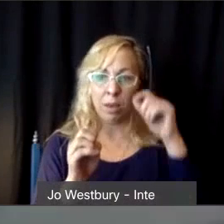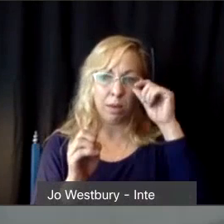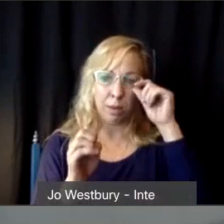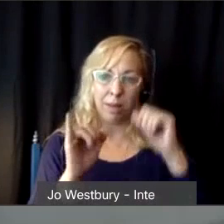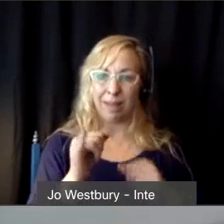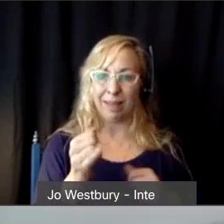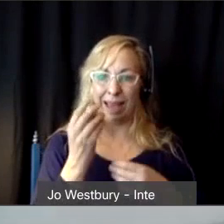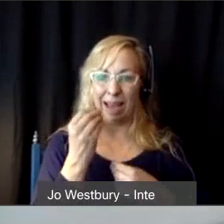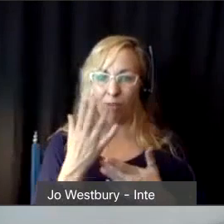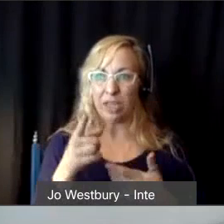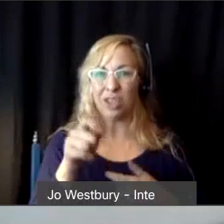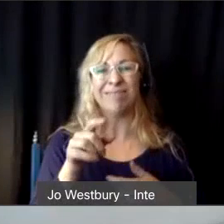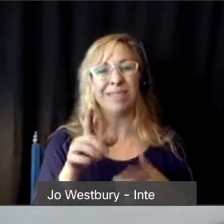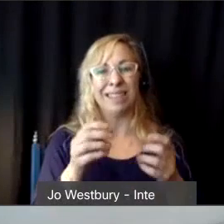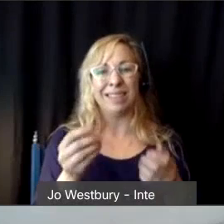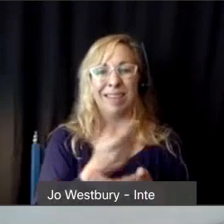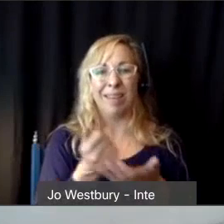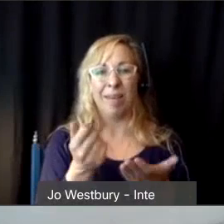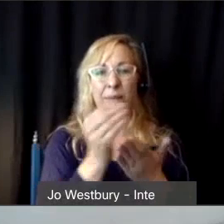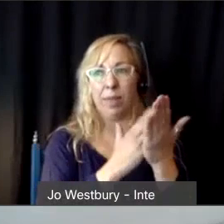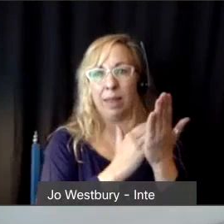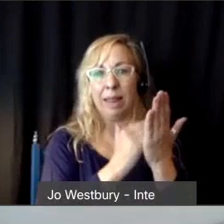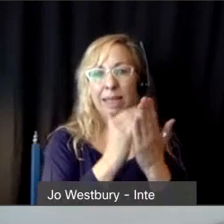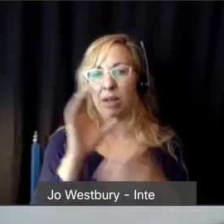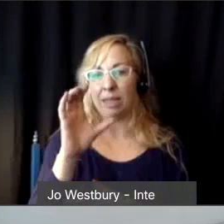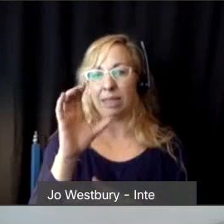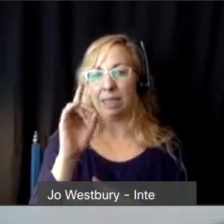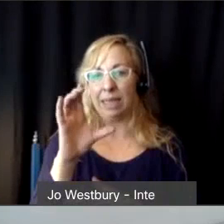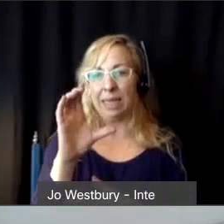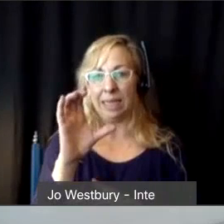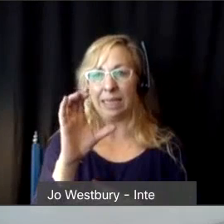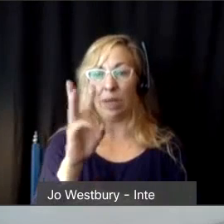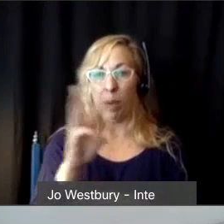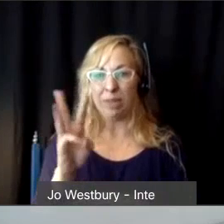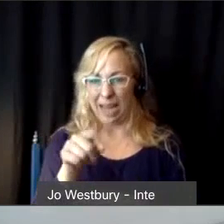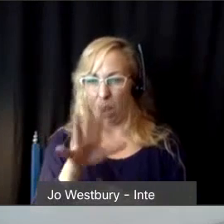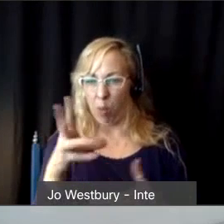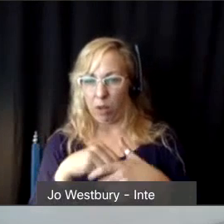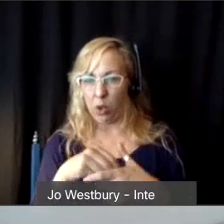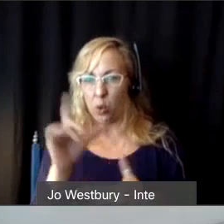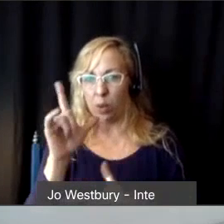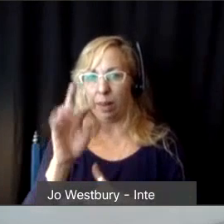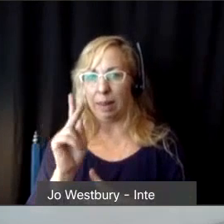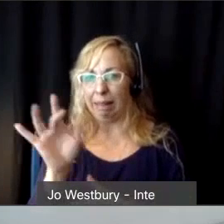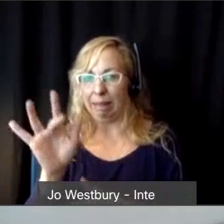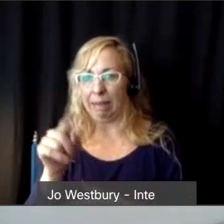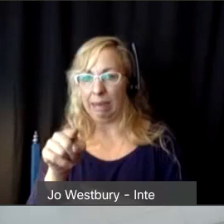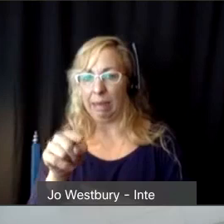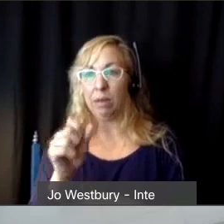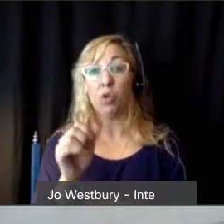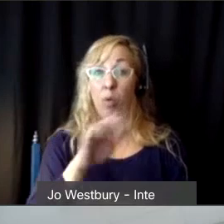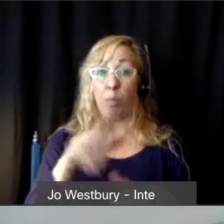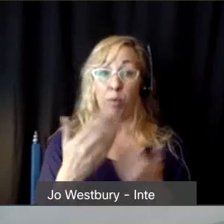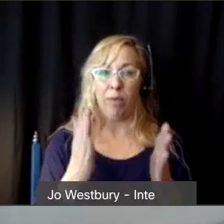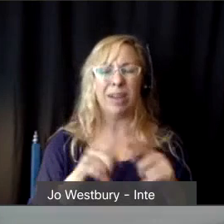can be found at the CDC website, which I will also provide a link in below for all providers. So I just wanted